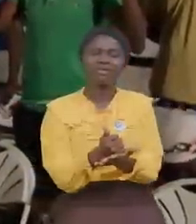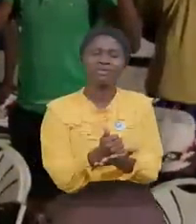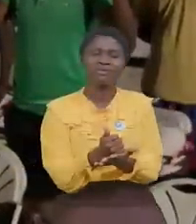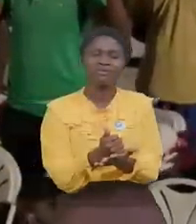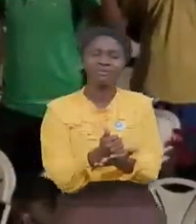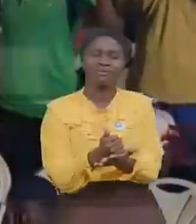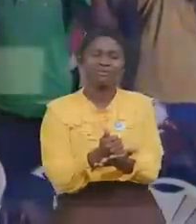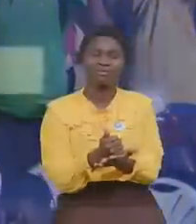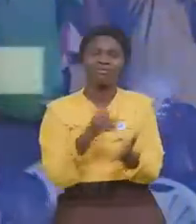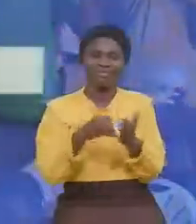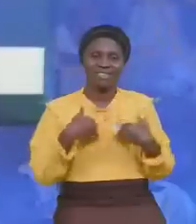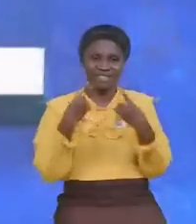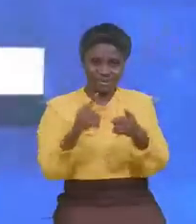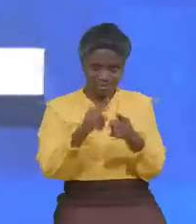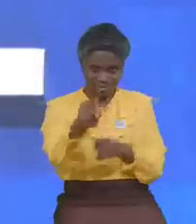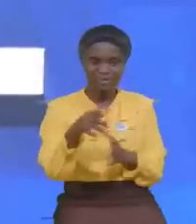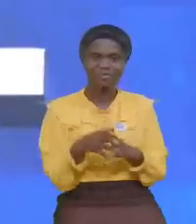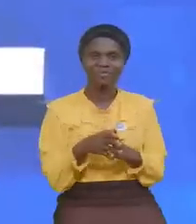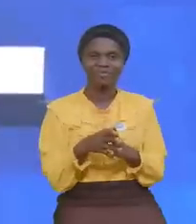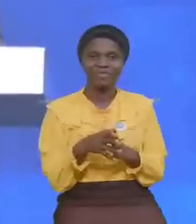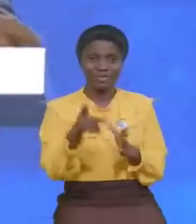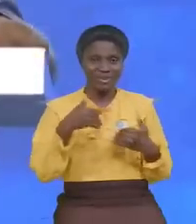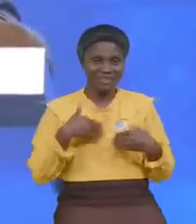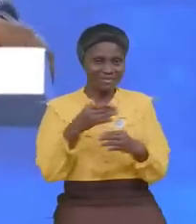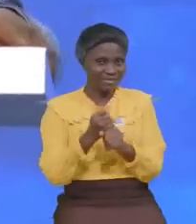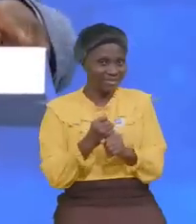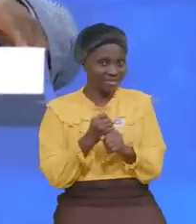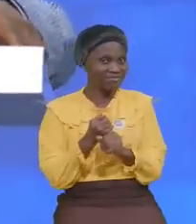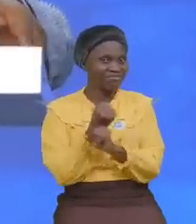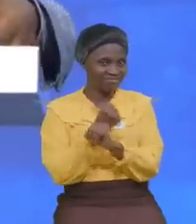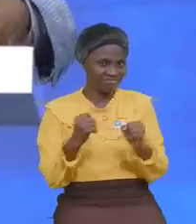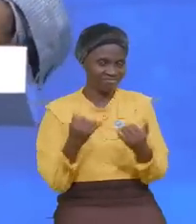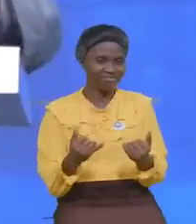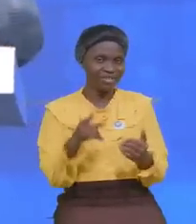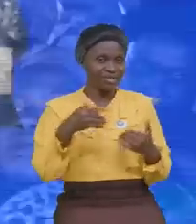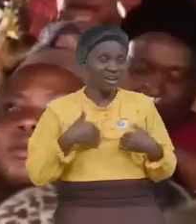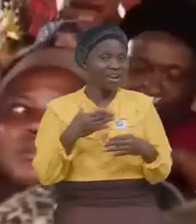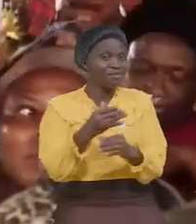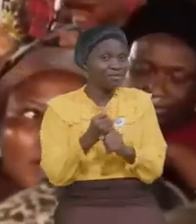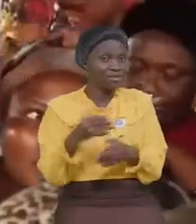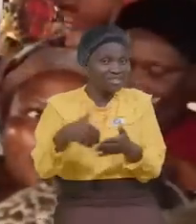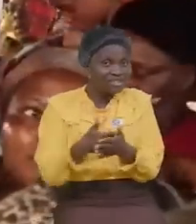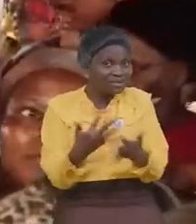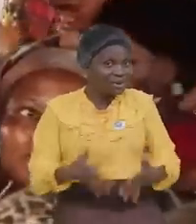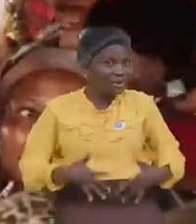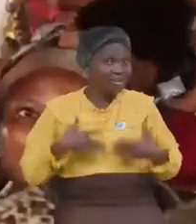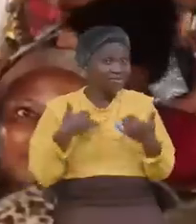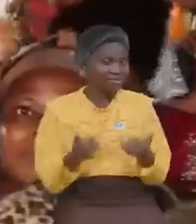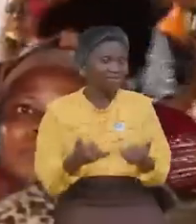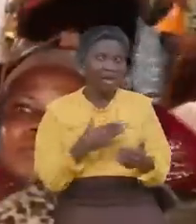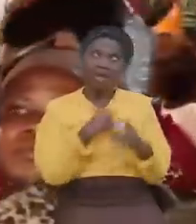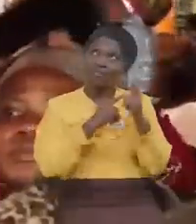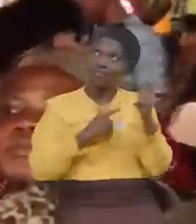It has happened. You've got salvation. You've got the new life. And the Lord